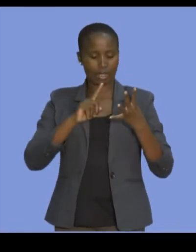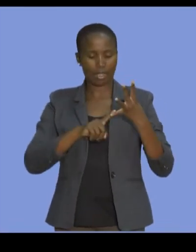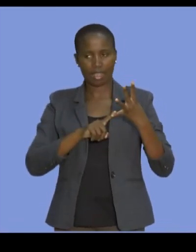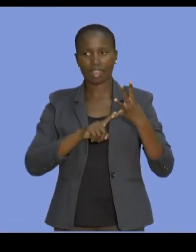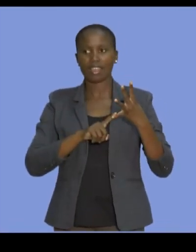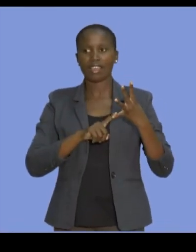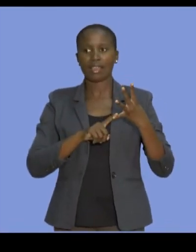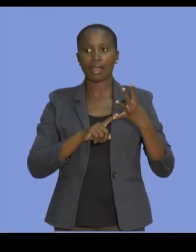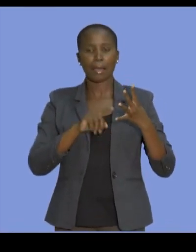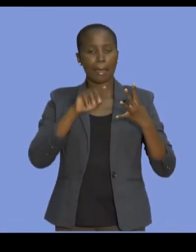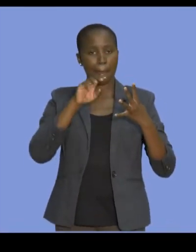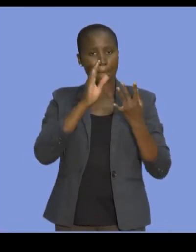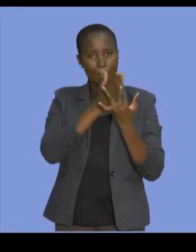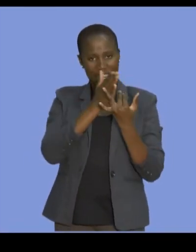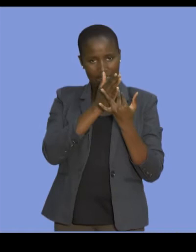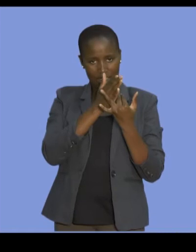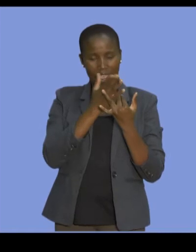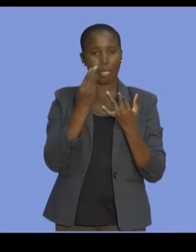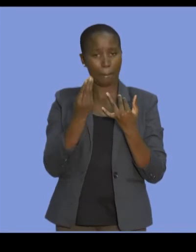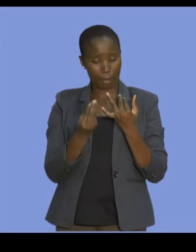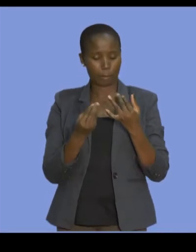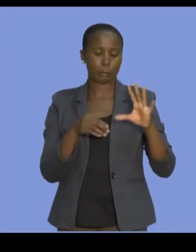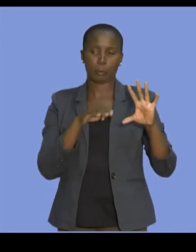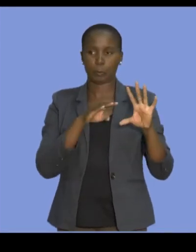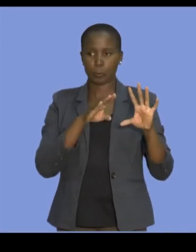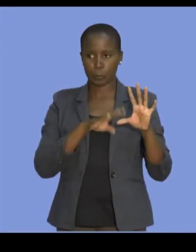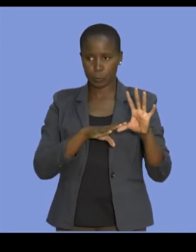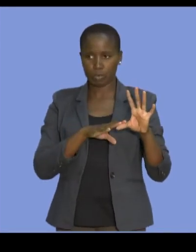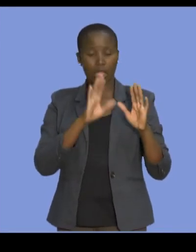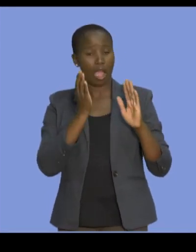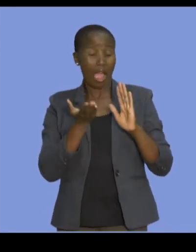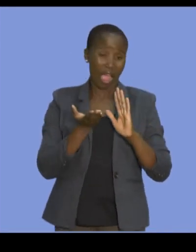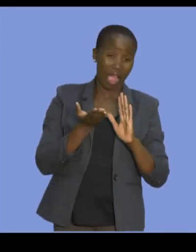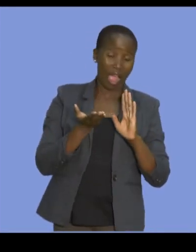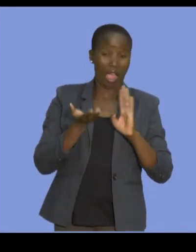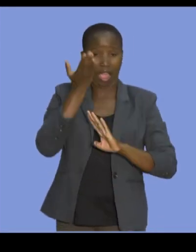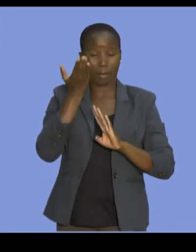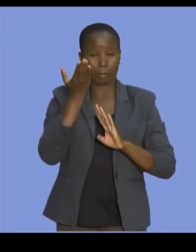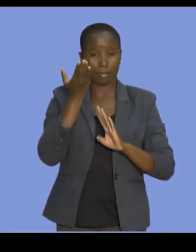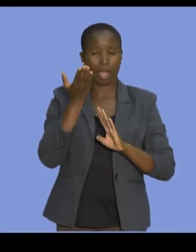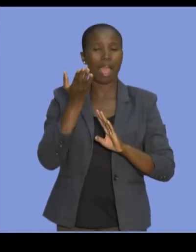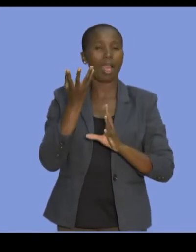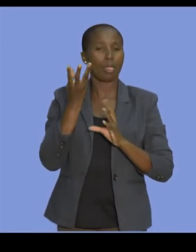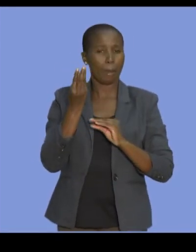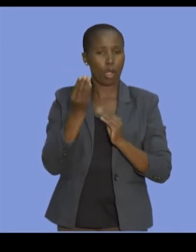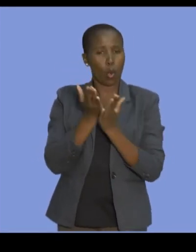and median, which is the middle number, and the upper quartile,